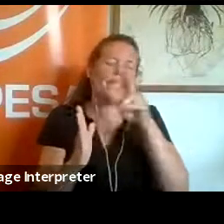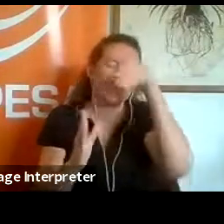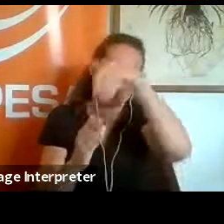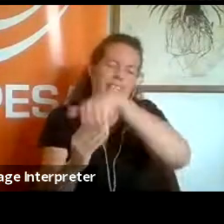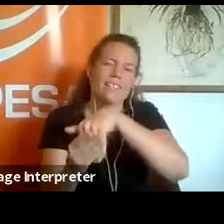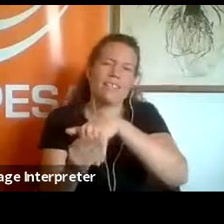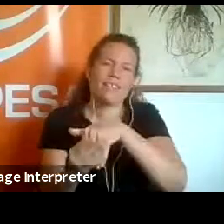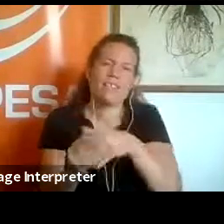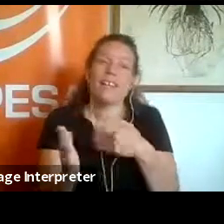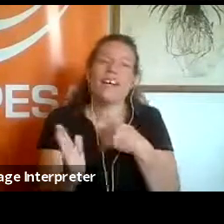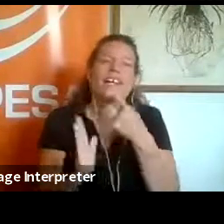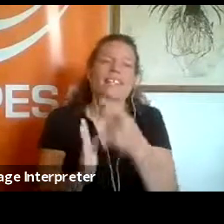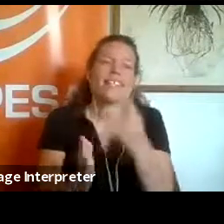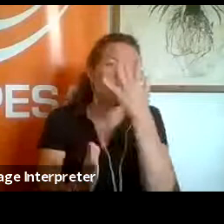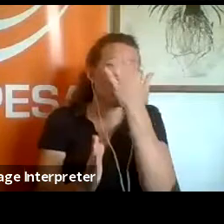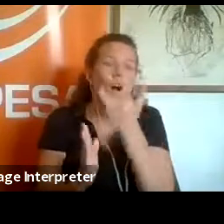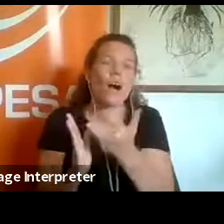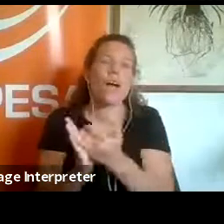because,